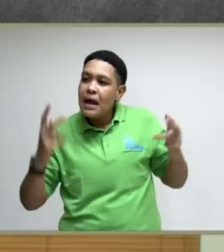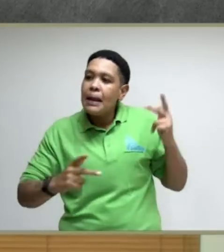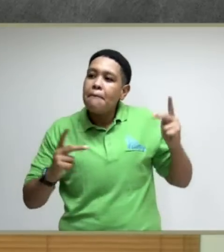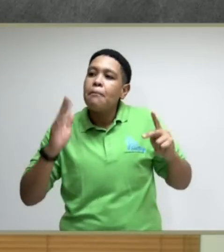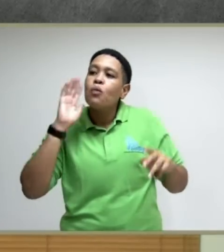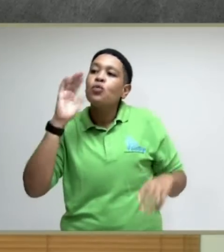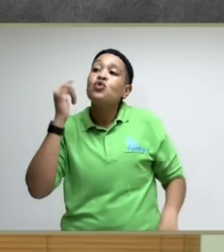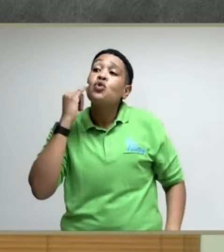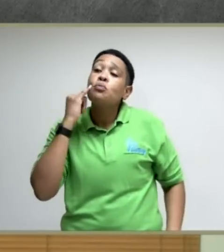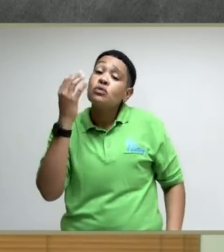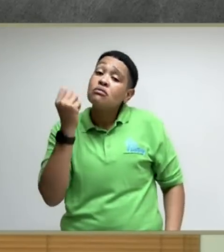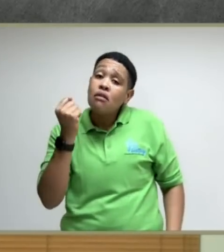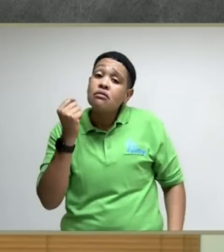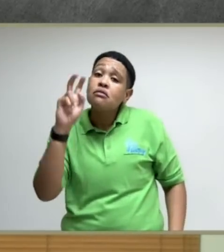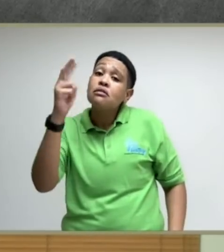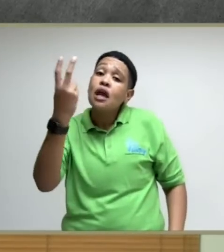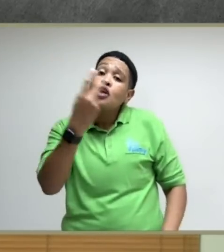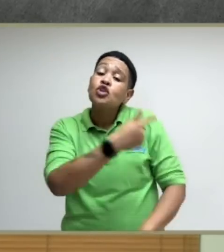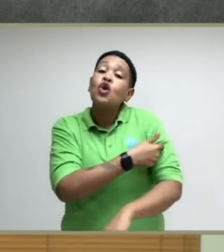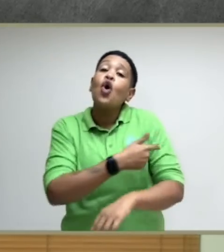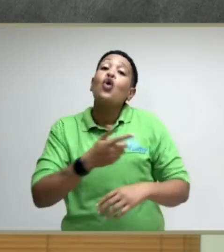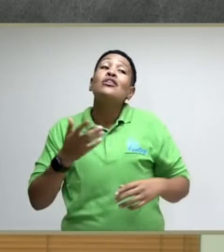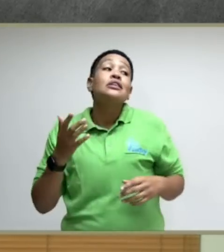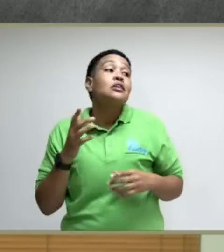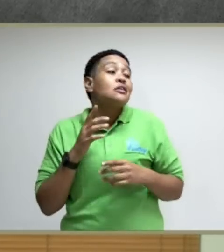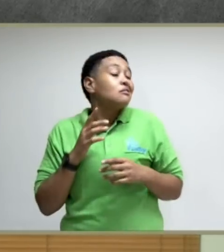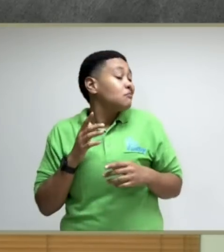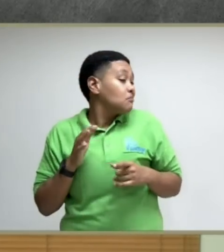be start doing their second dose on